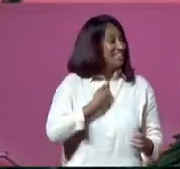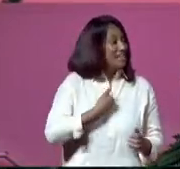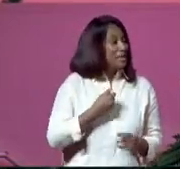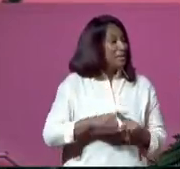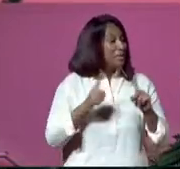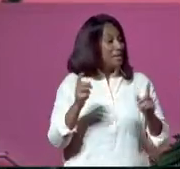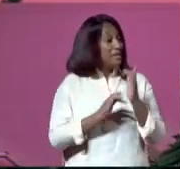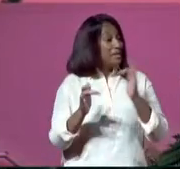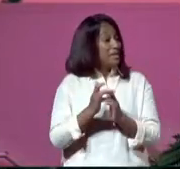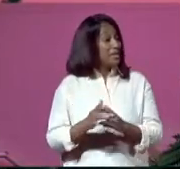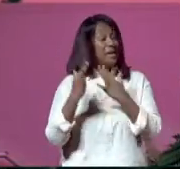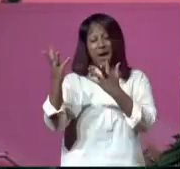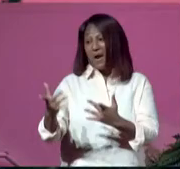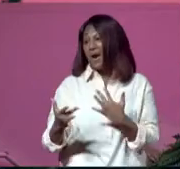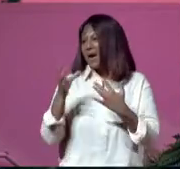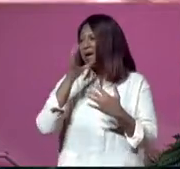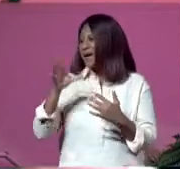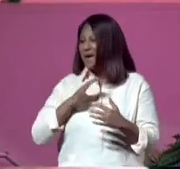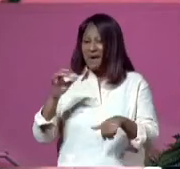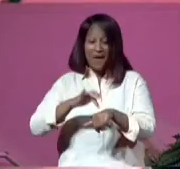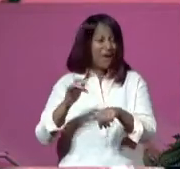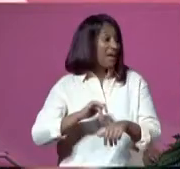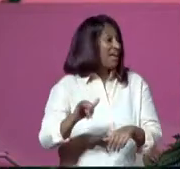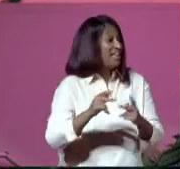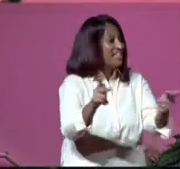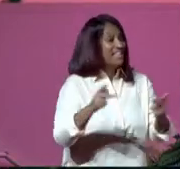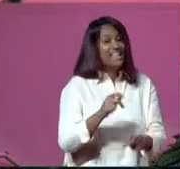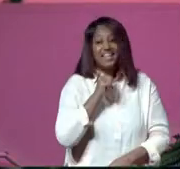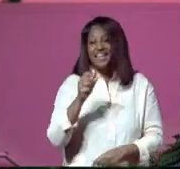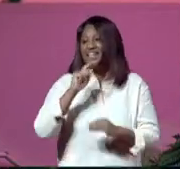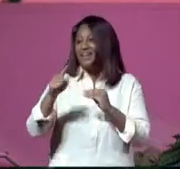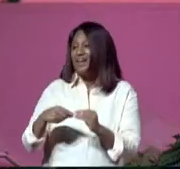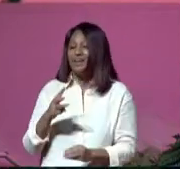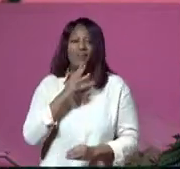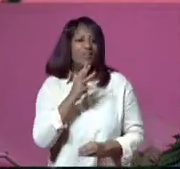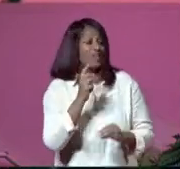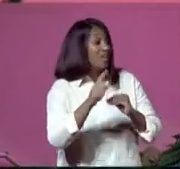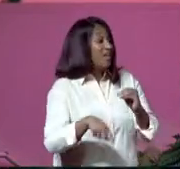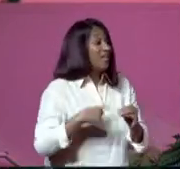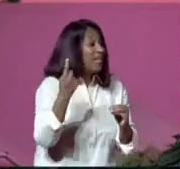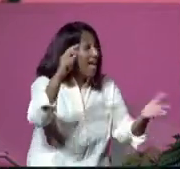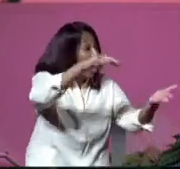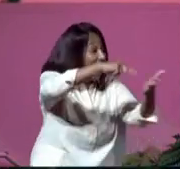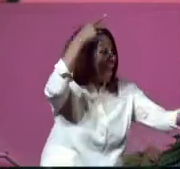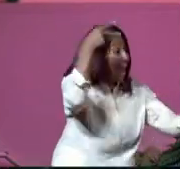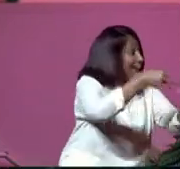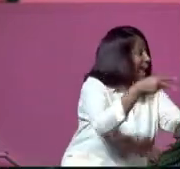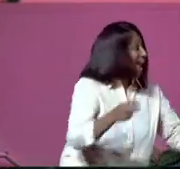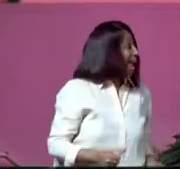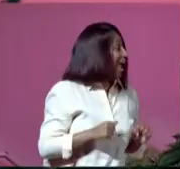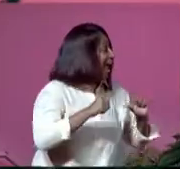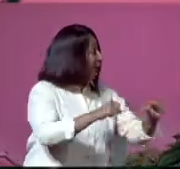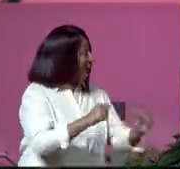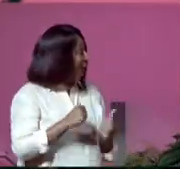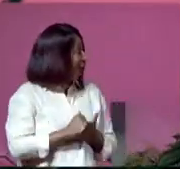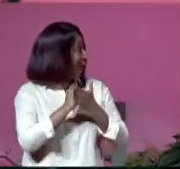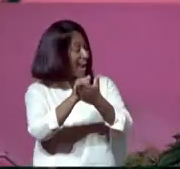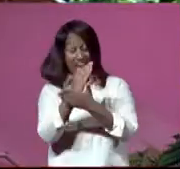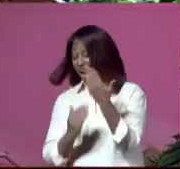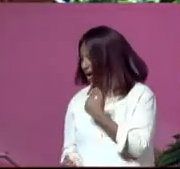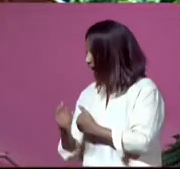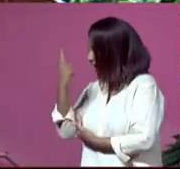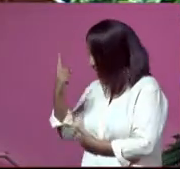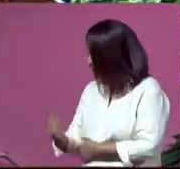Woo! Because this ain't about water. This is about assignment. I'm trying to help somebody through